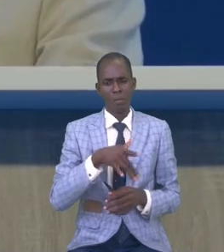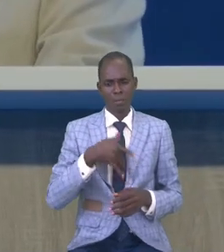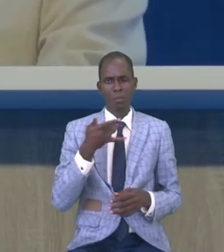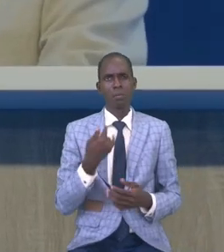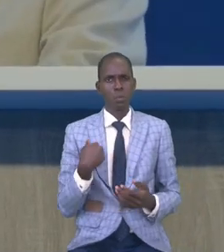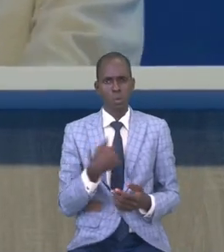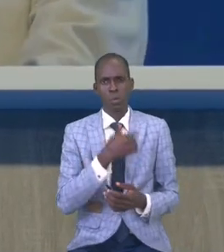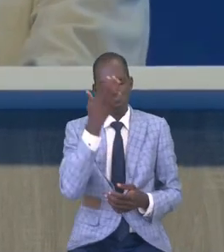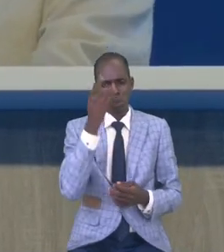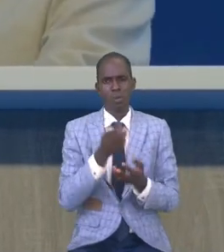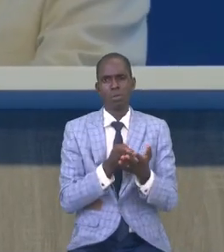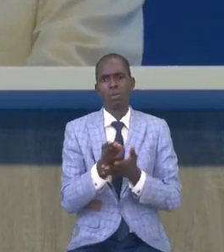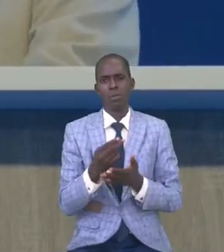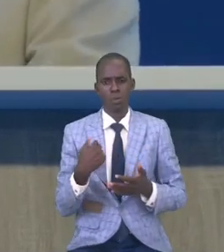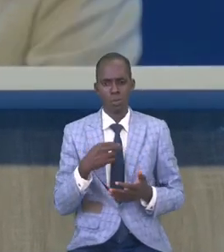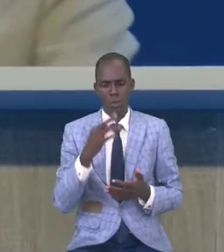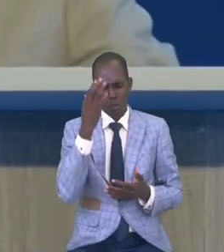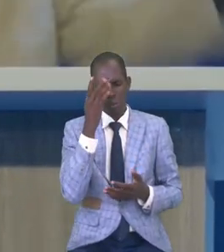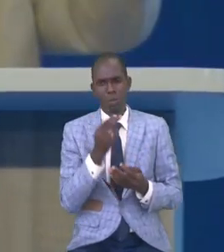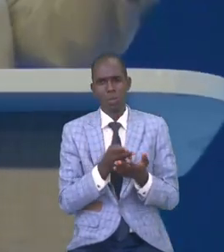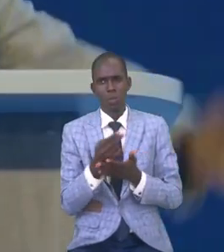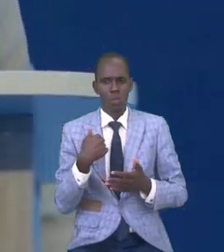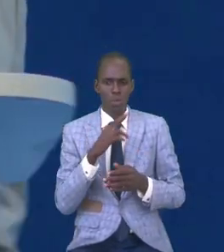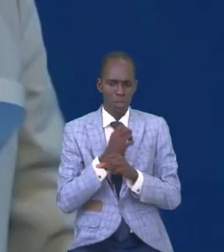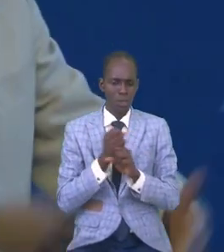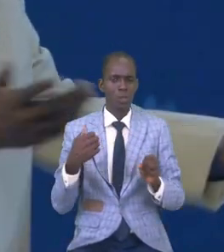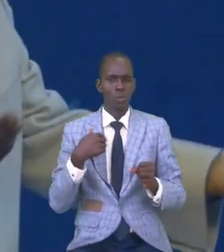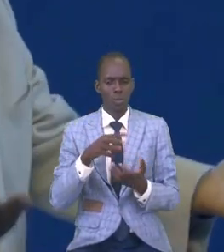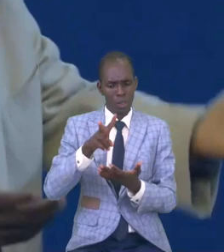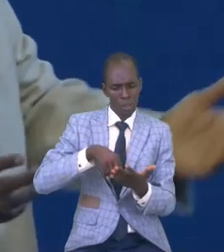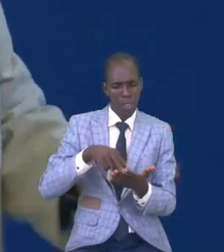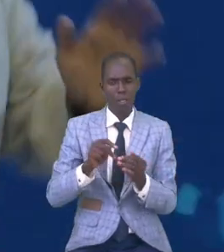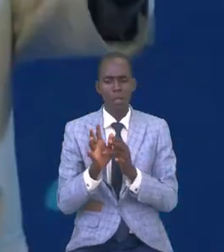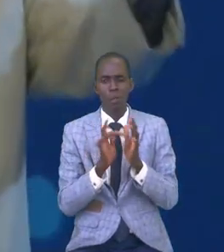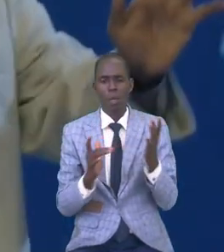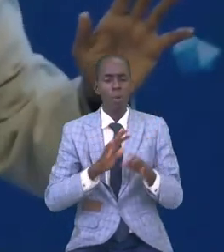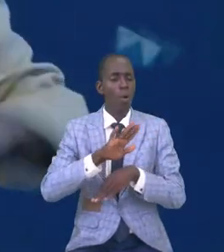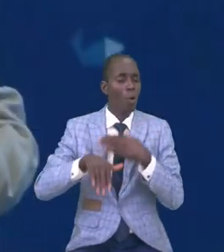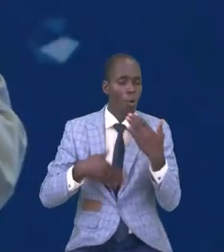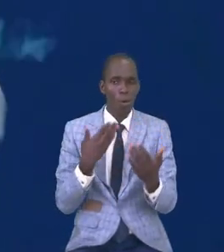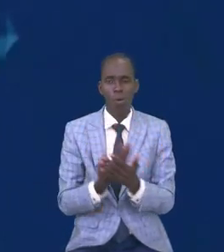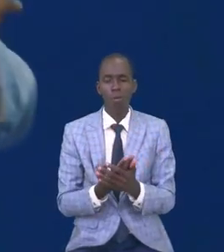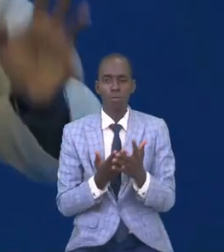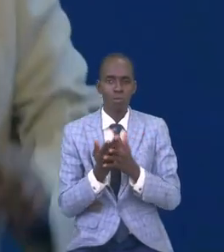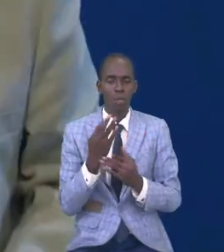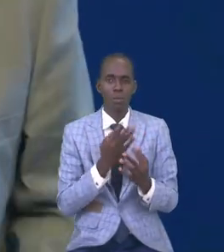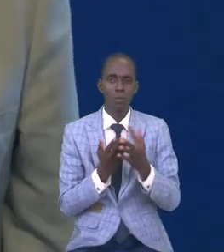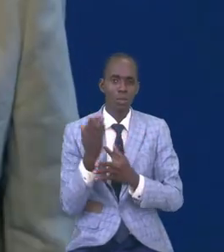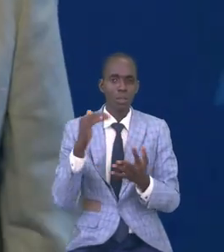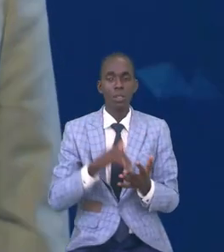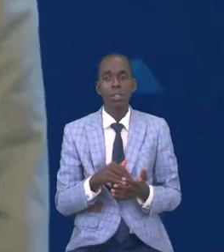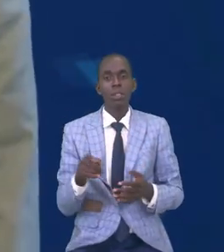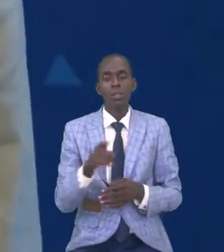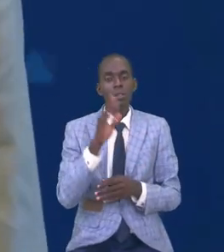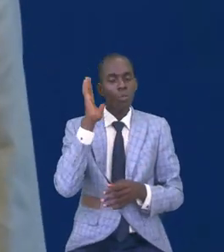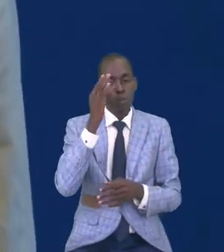Isaiah. I've read Jeremiah. I've read the Bible through many times. You shall know the truth. They thought they knew